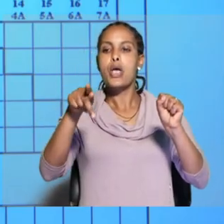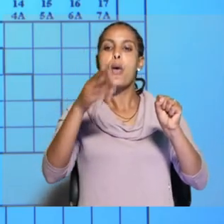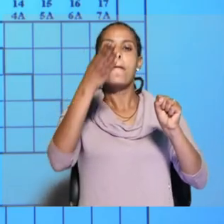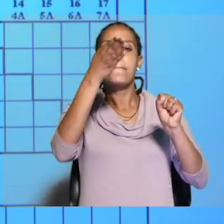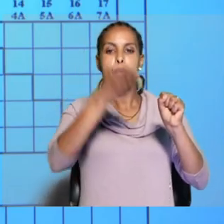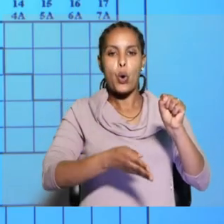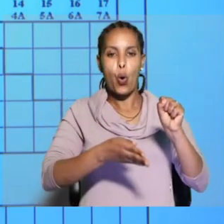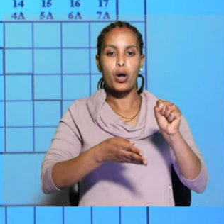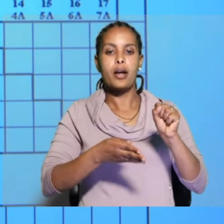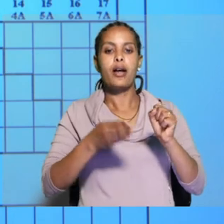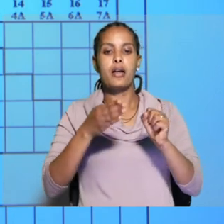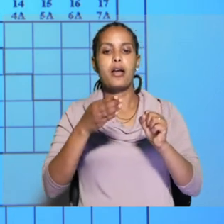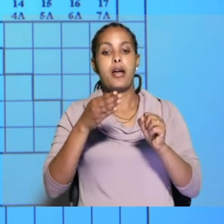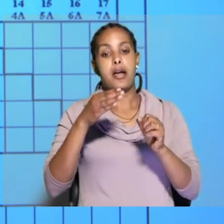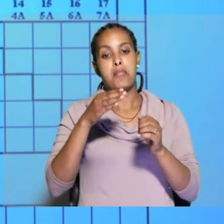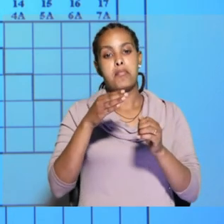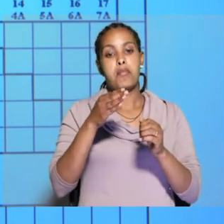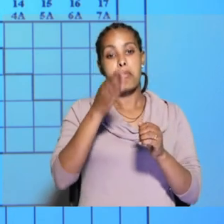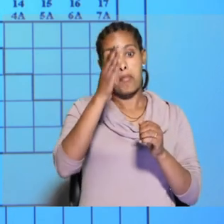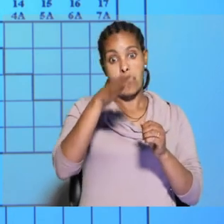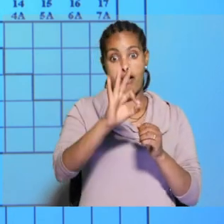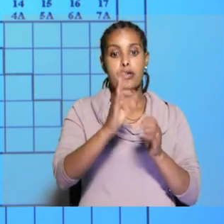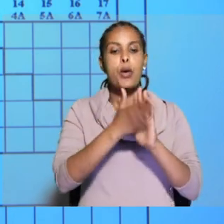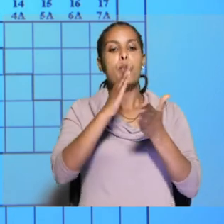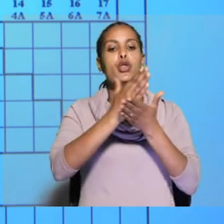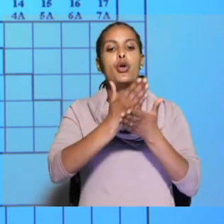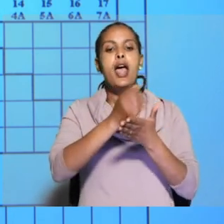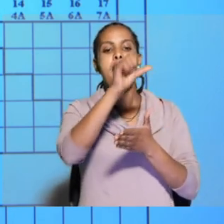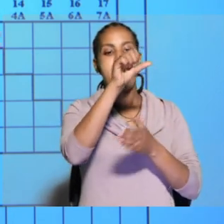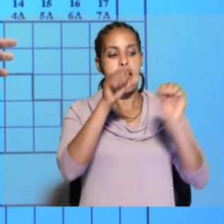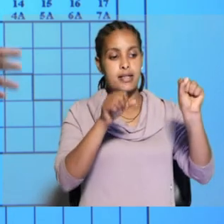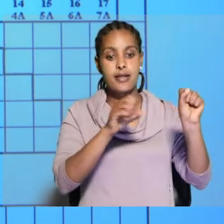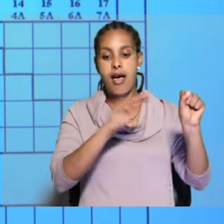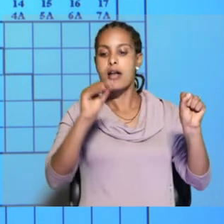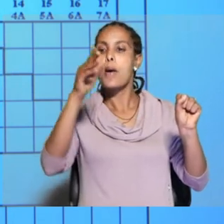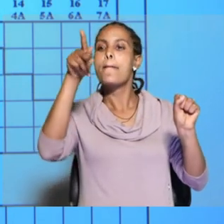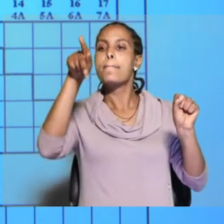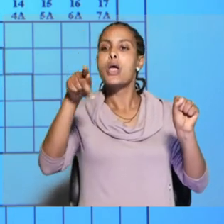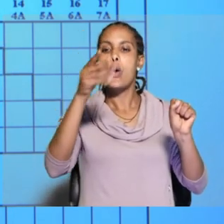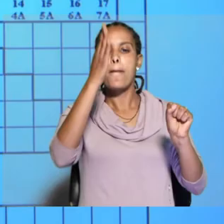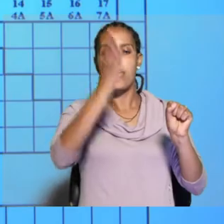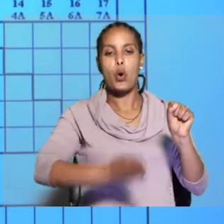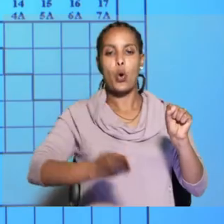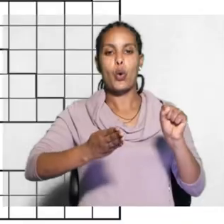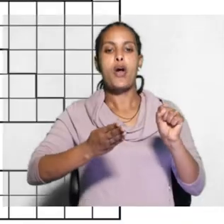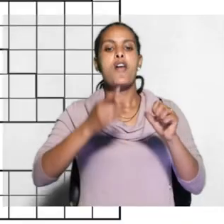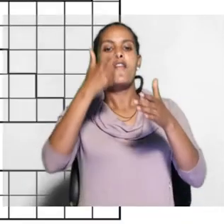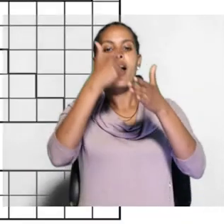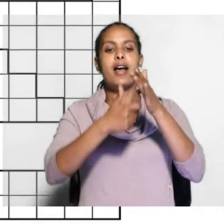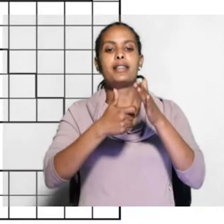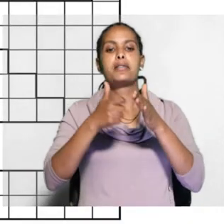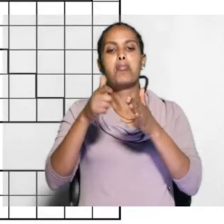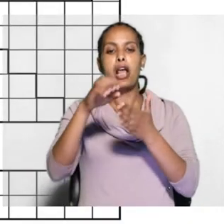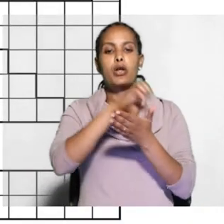elements. Transition elements are found between S and P block elements. Valence electrons are